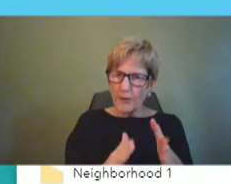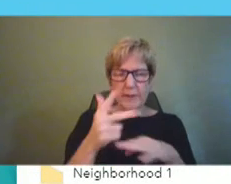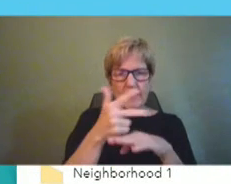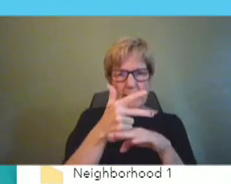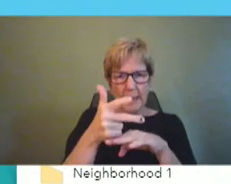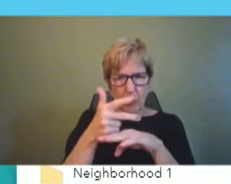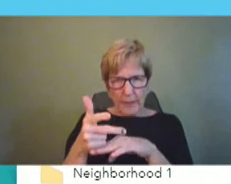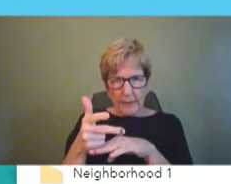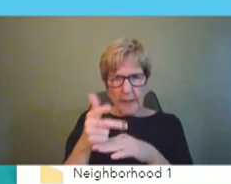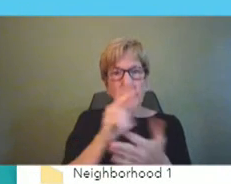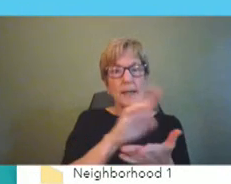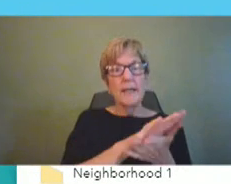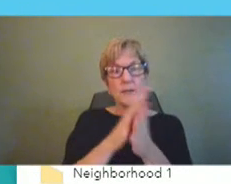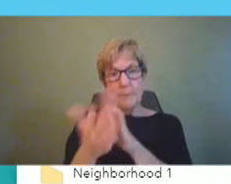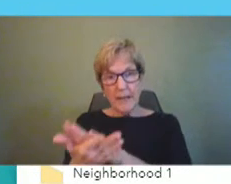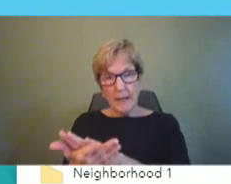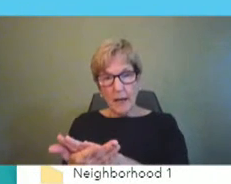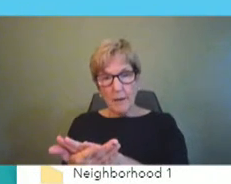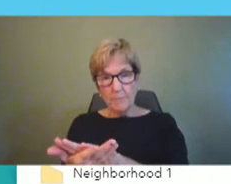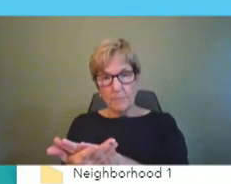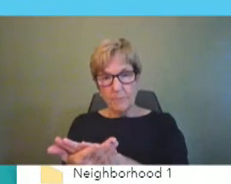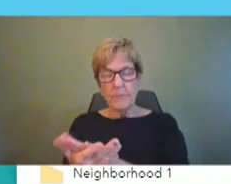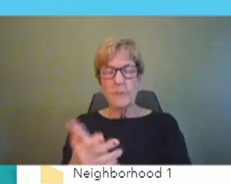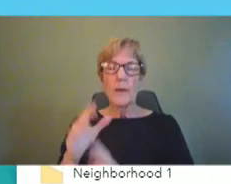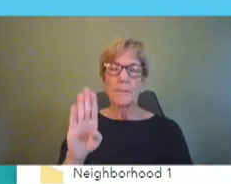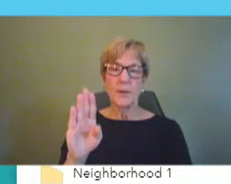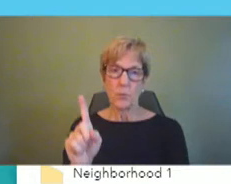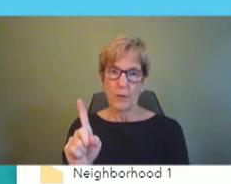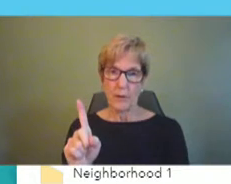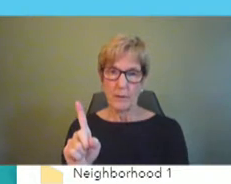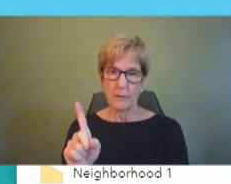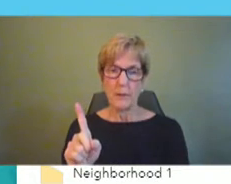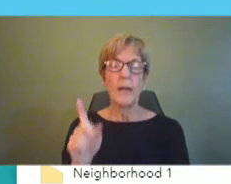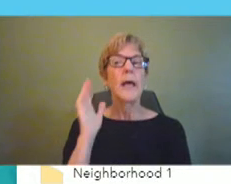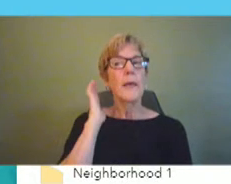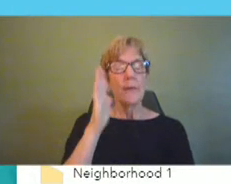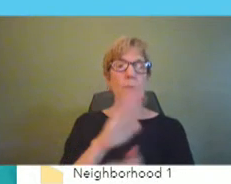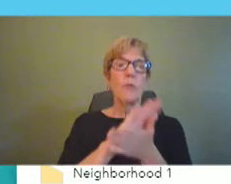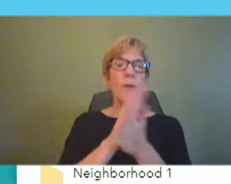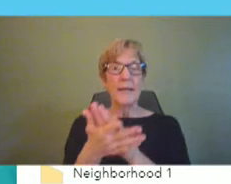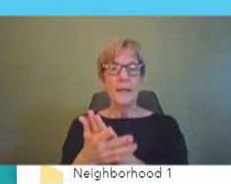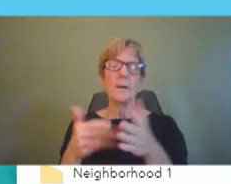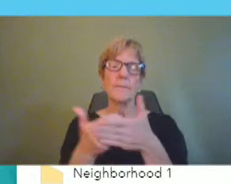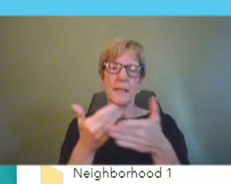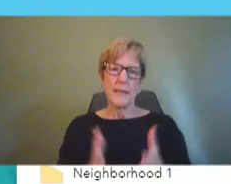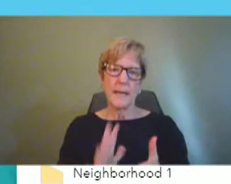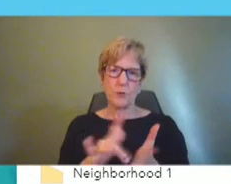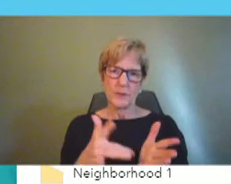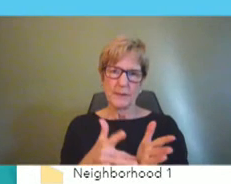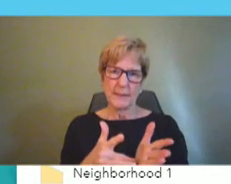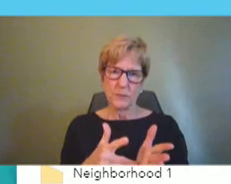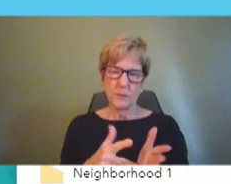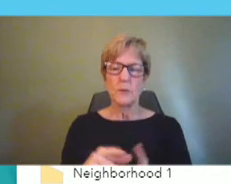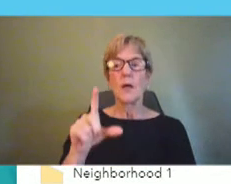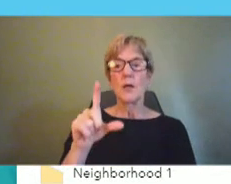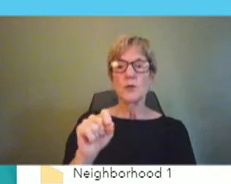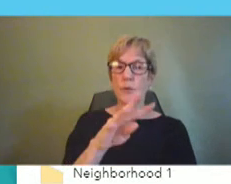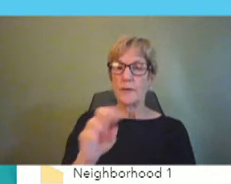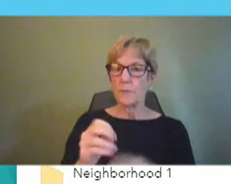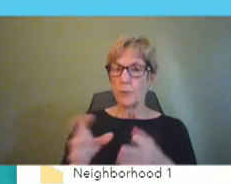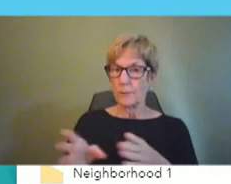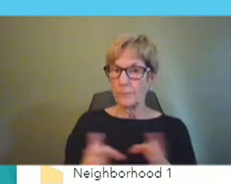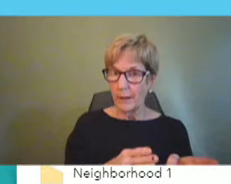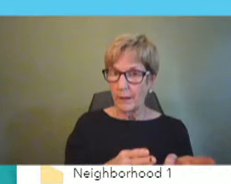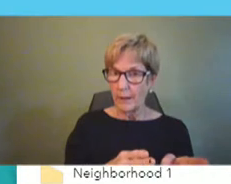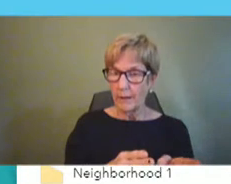to the um to the B1 which will become Neighborhood Center so this is the 20 240 plan it'll bring that